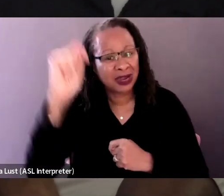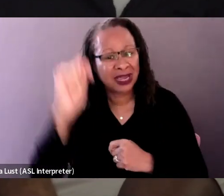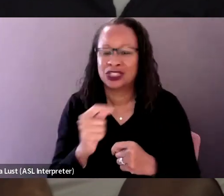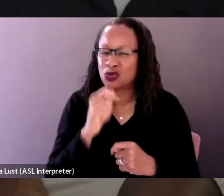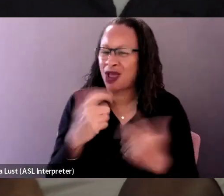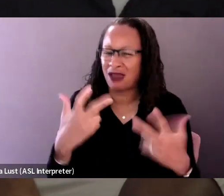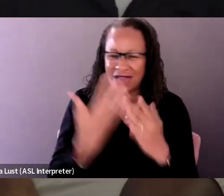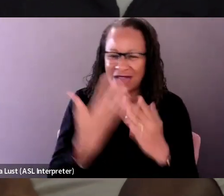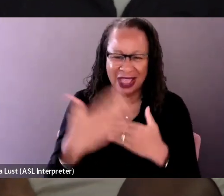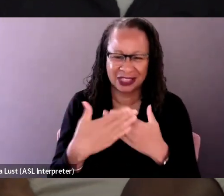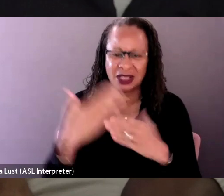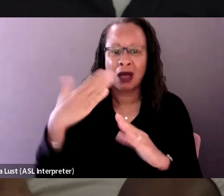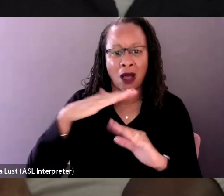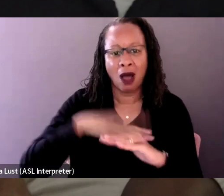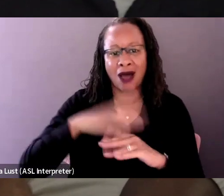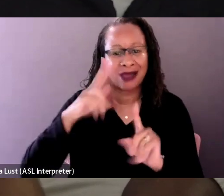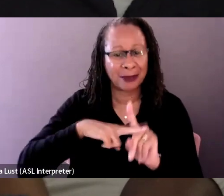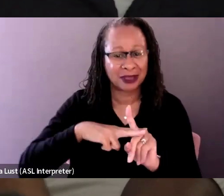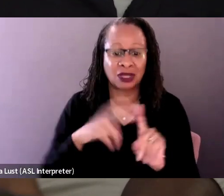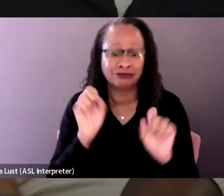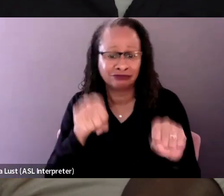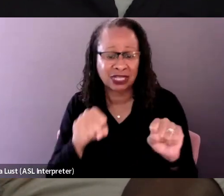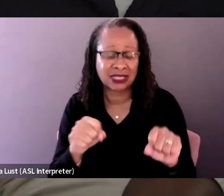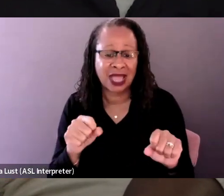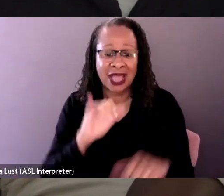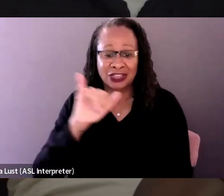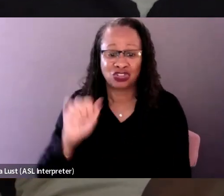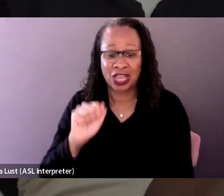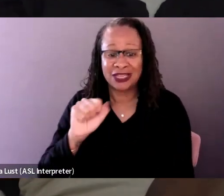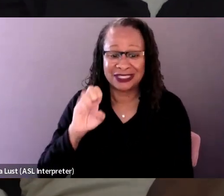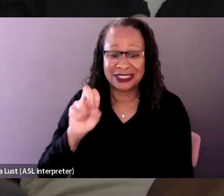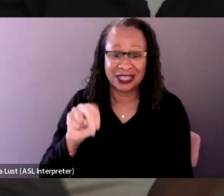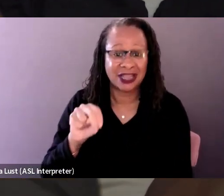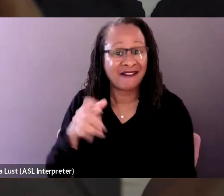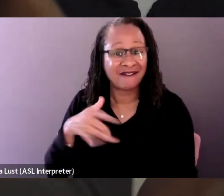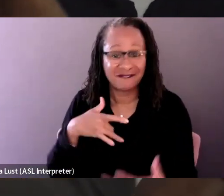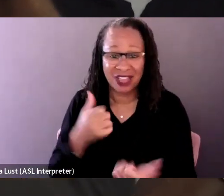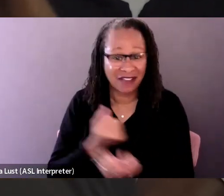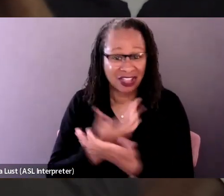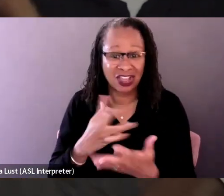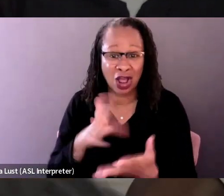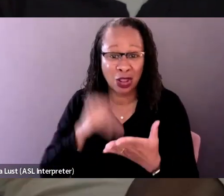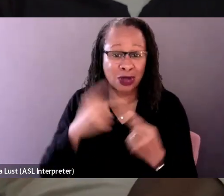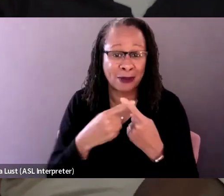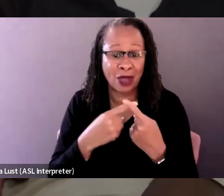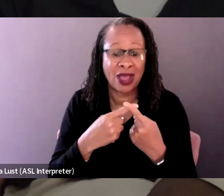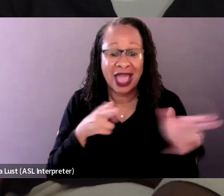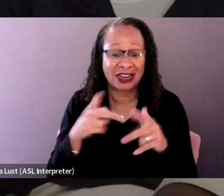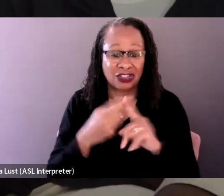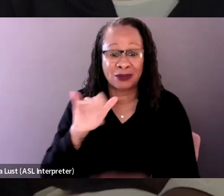And so, yeah, I have to name Jason. I feel like everything I learned about editing, I learned from Jason right here.